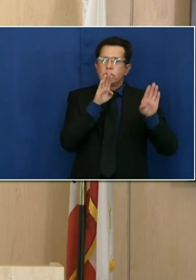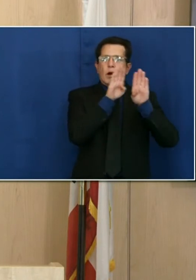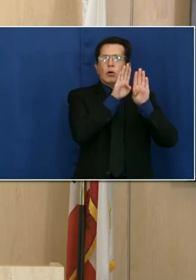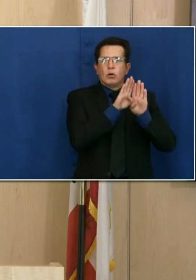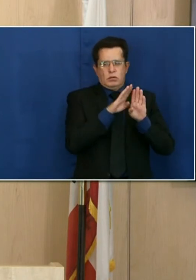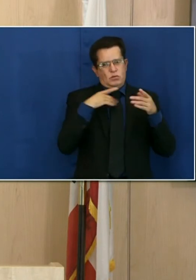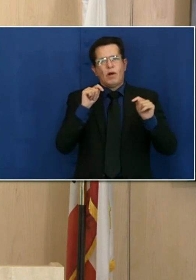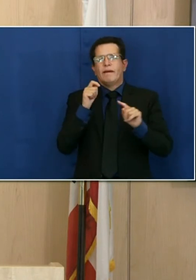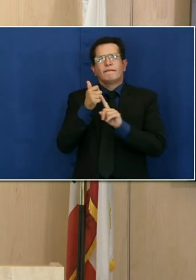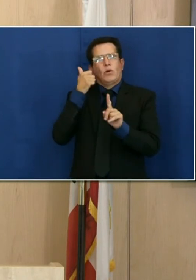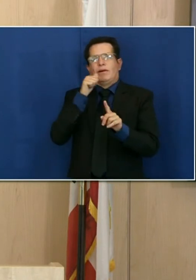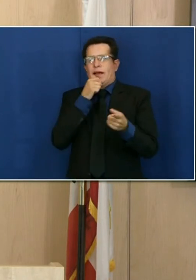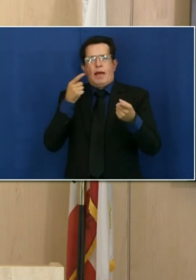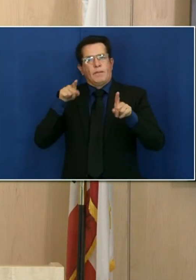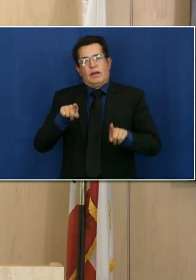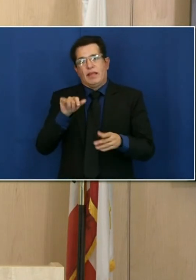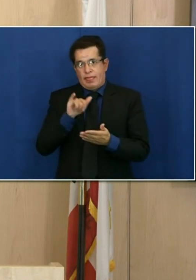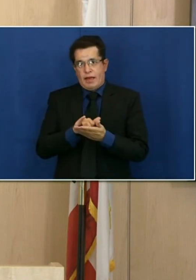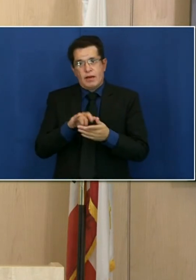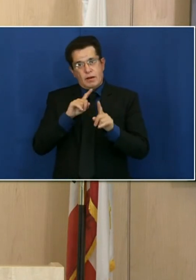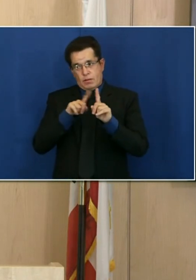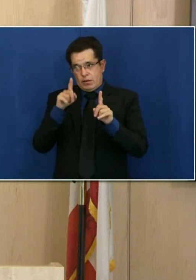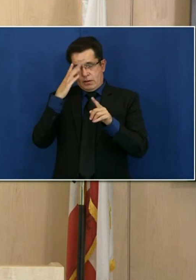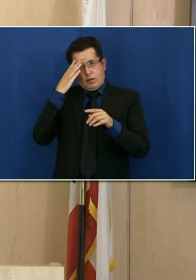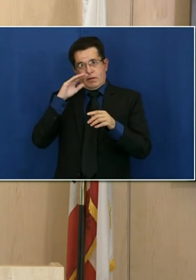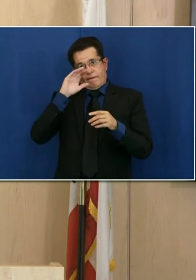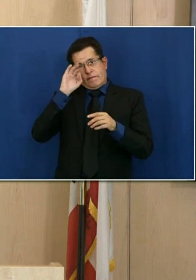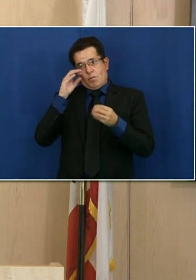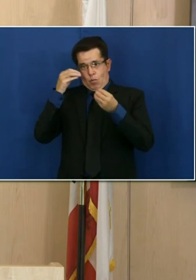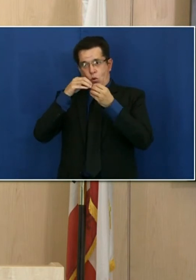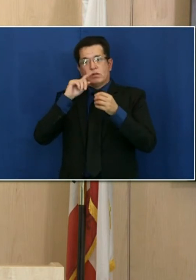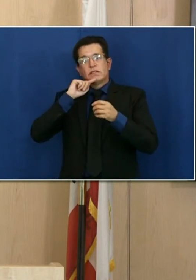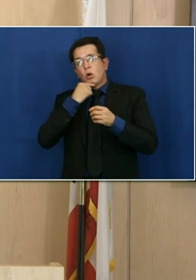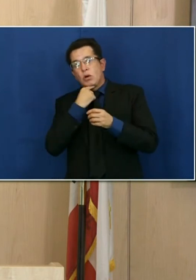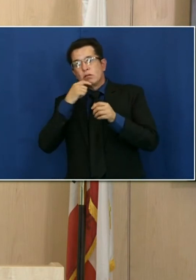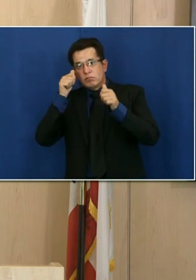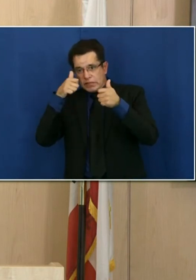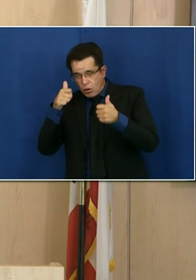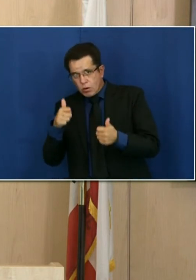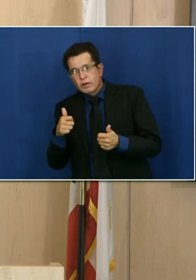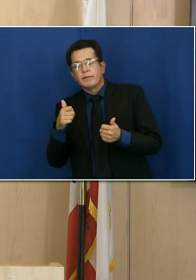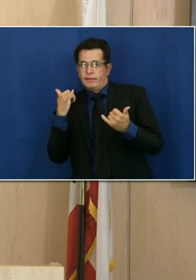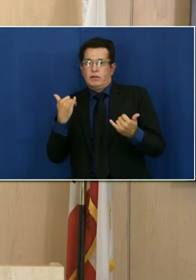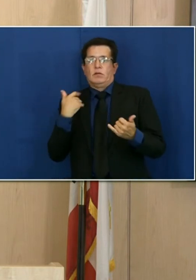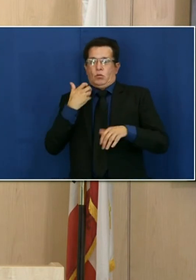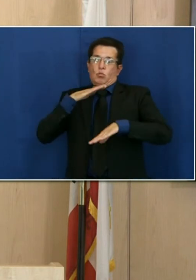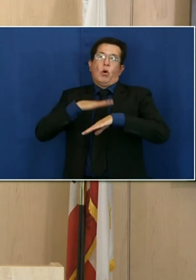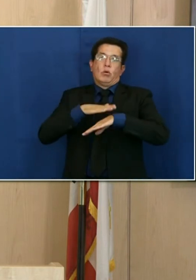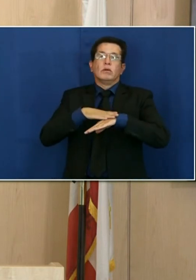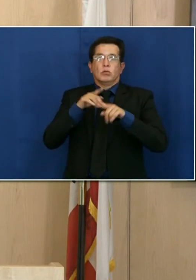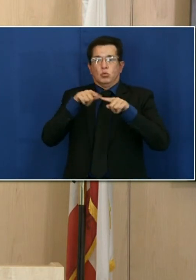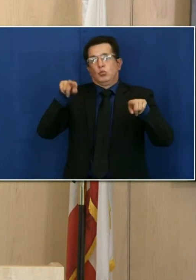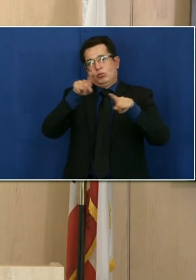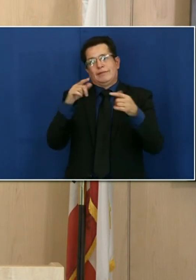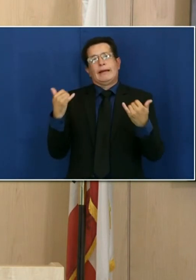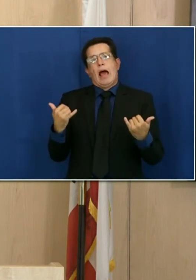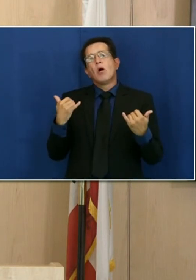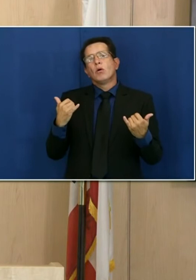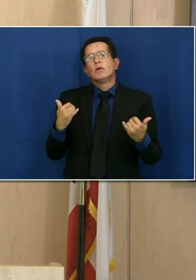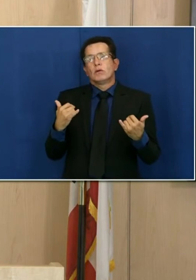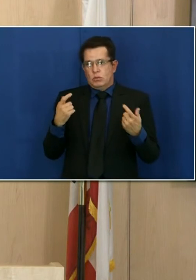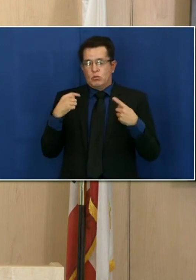want to avoid all of that. But in order to avoid a more severe situation, then that's why we are trying to do everything we can now to